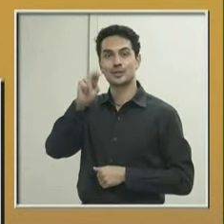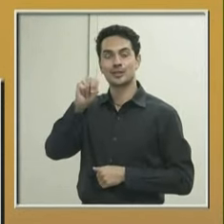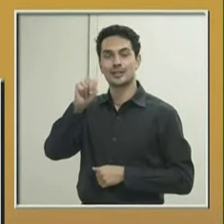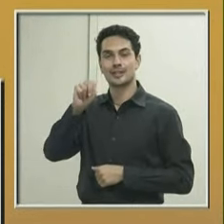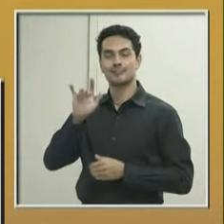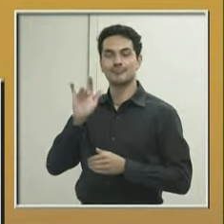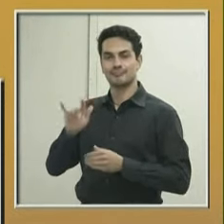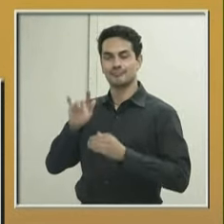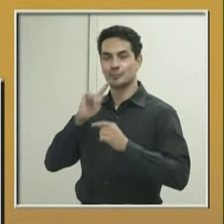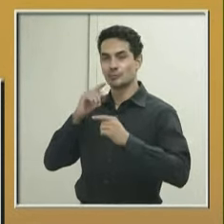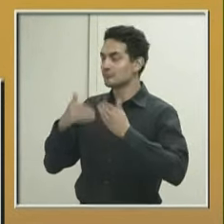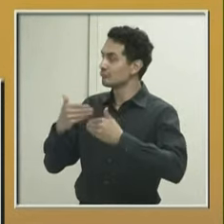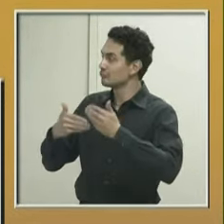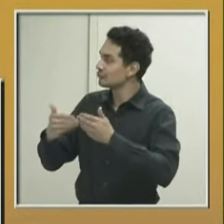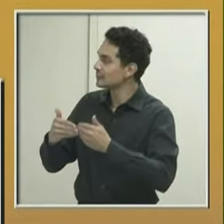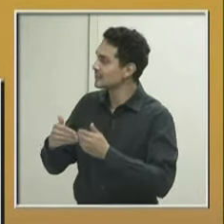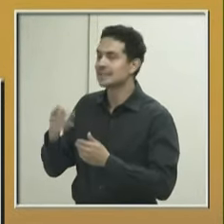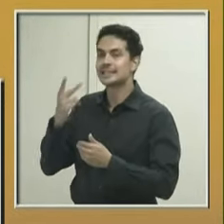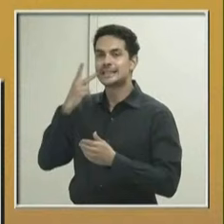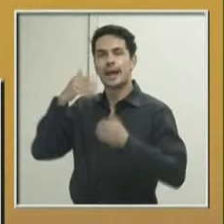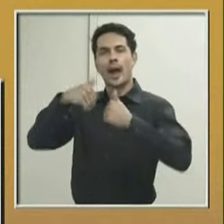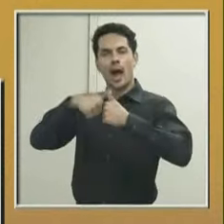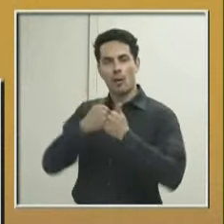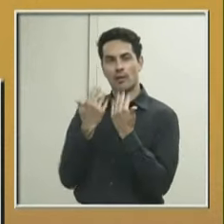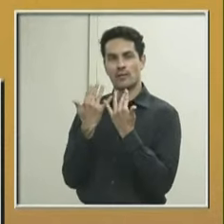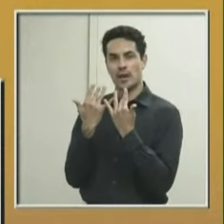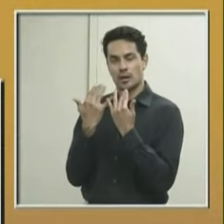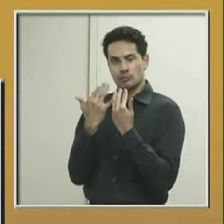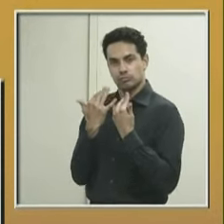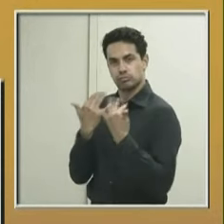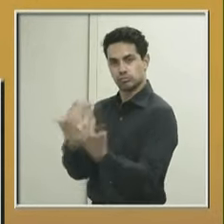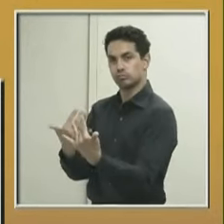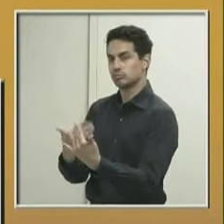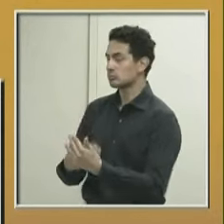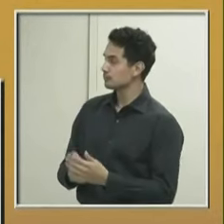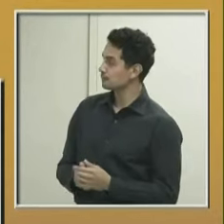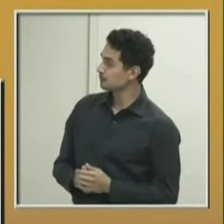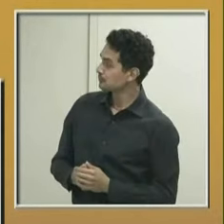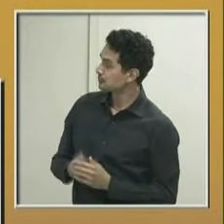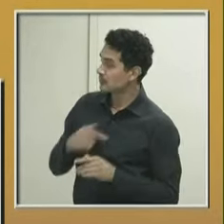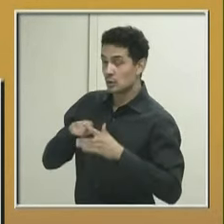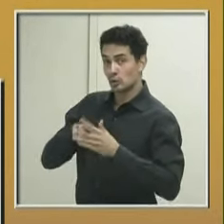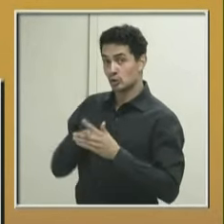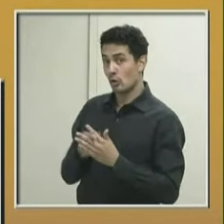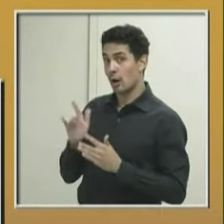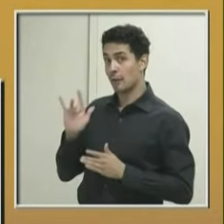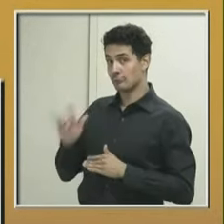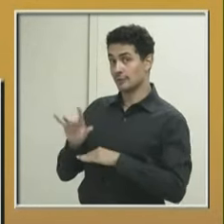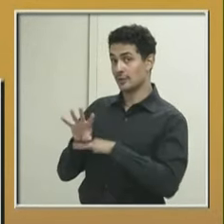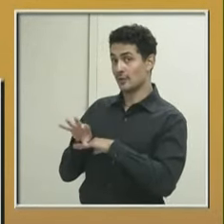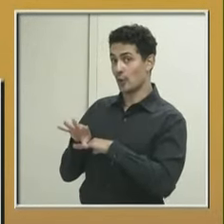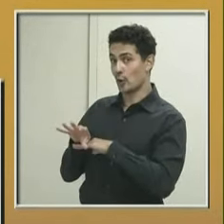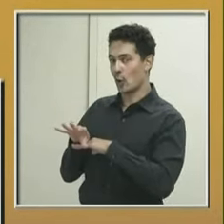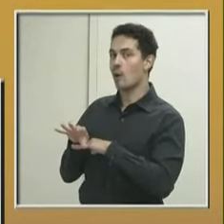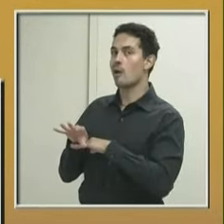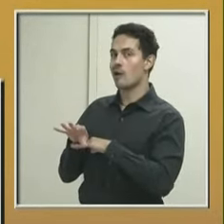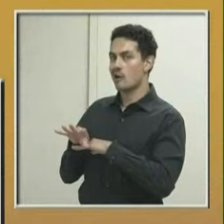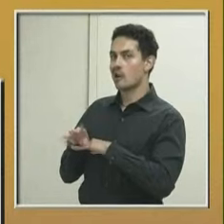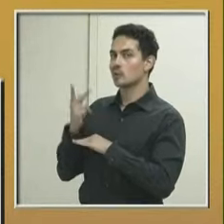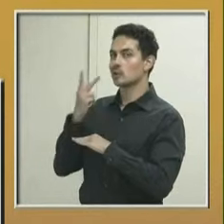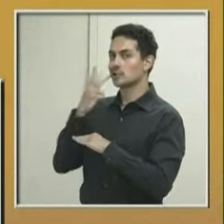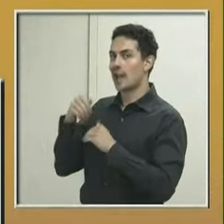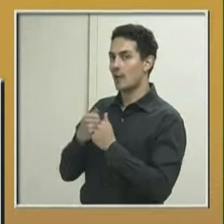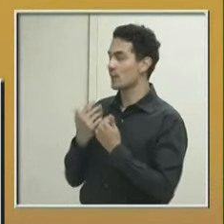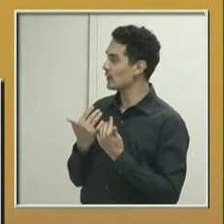an appreciation of how the fire spread. So as I start that video, you'll see the fire